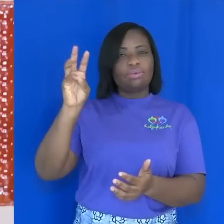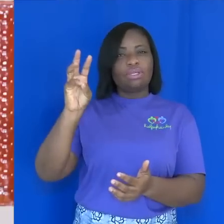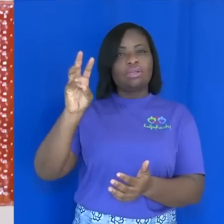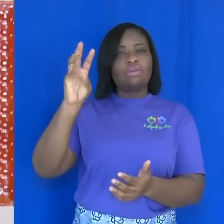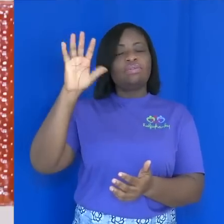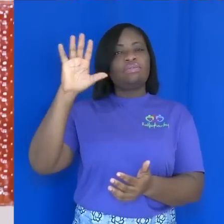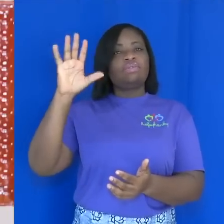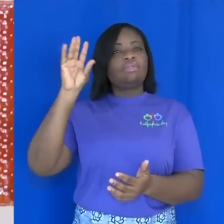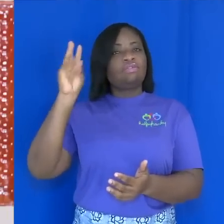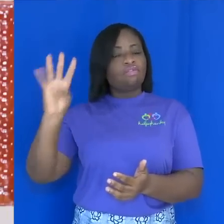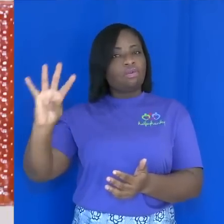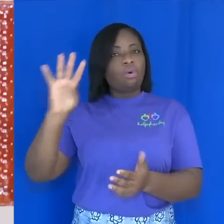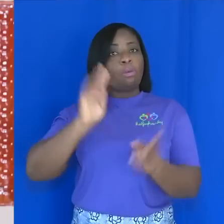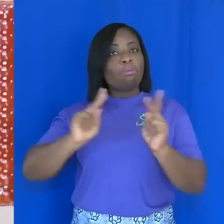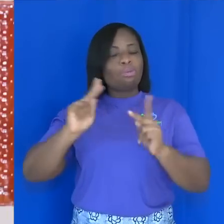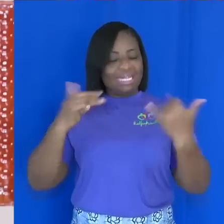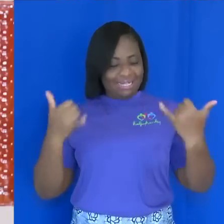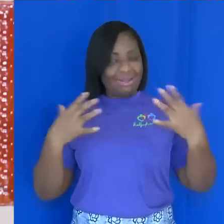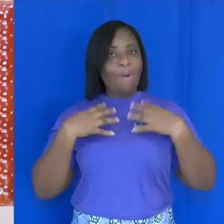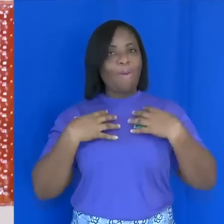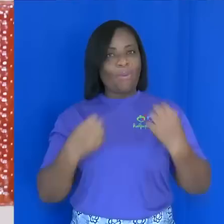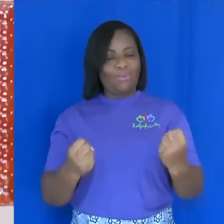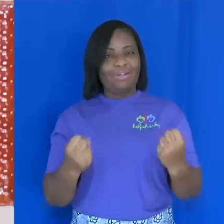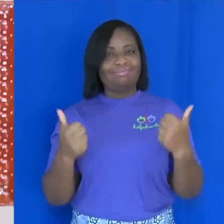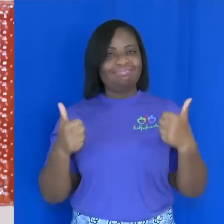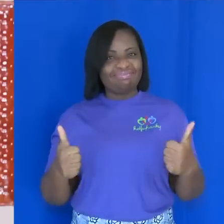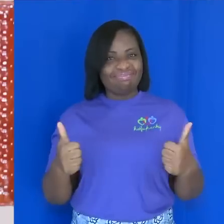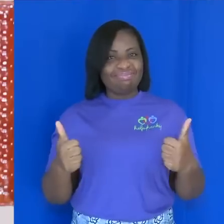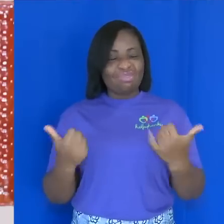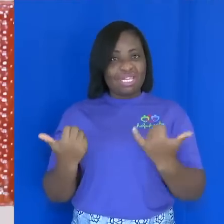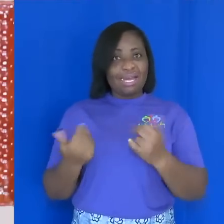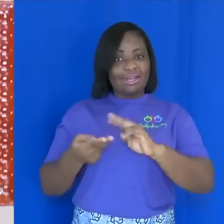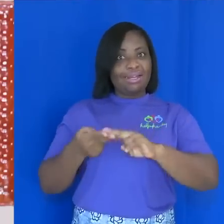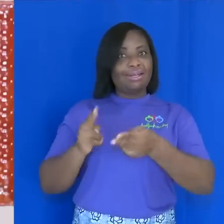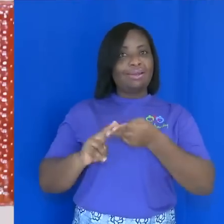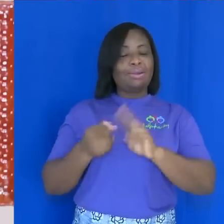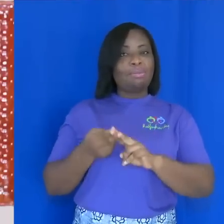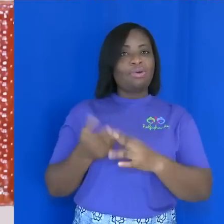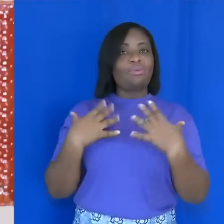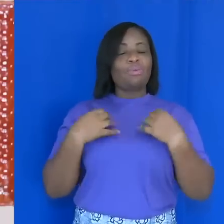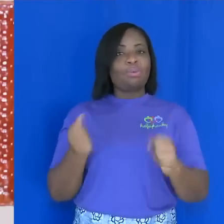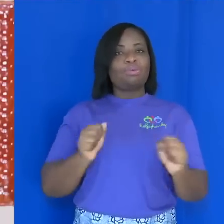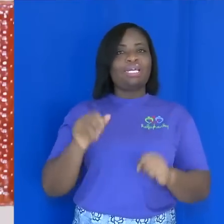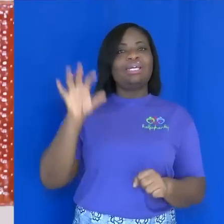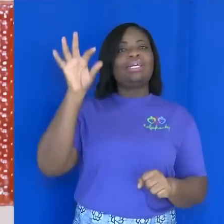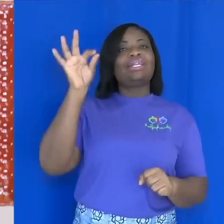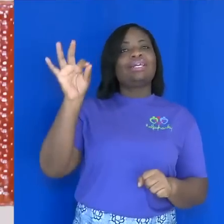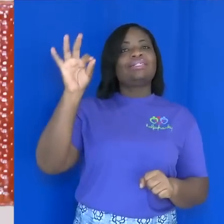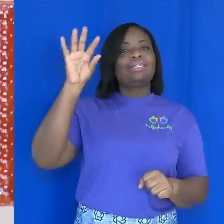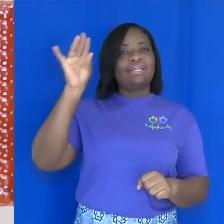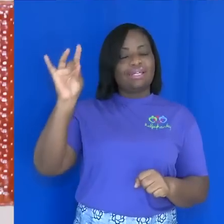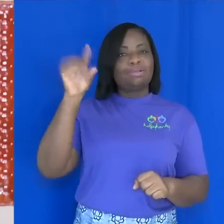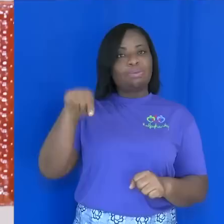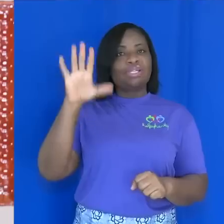46,664 persons fully recovered from the virus, putting our recovery rate at 98.5%.